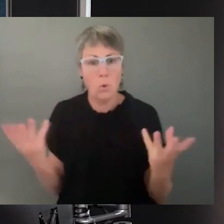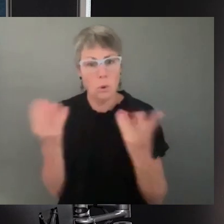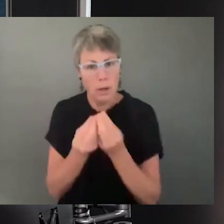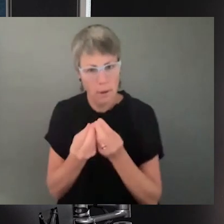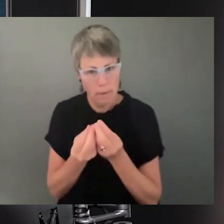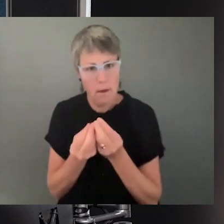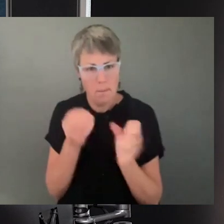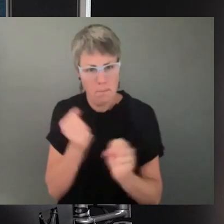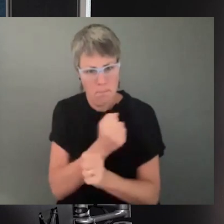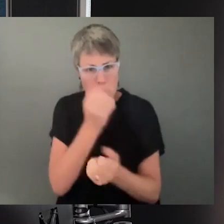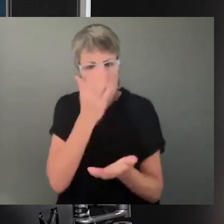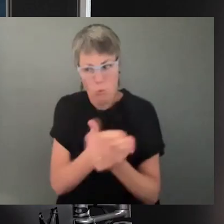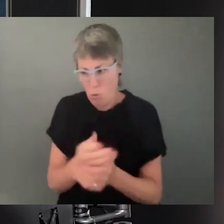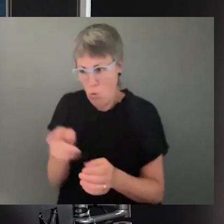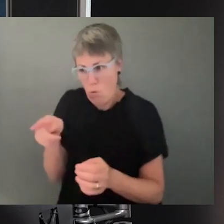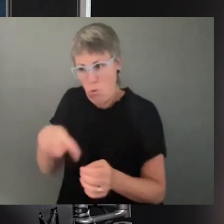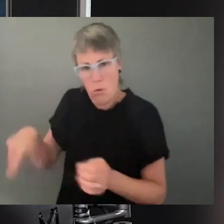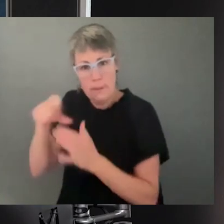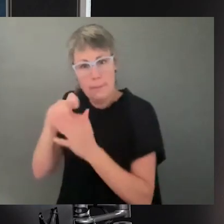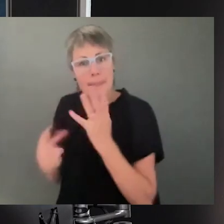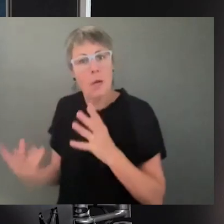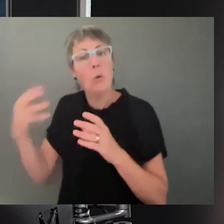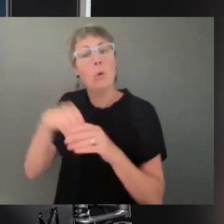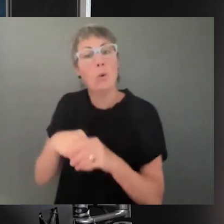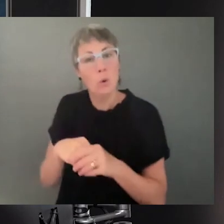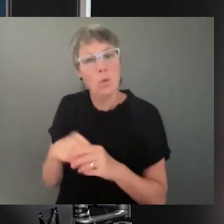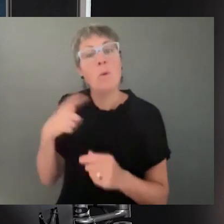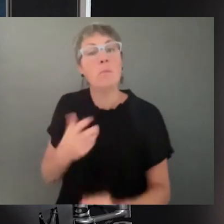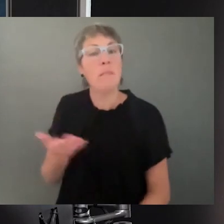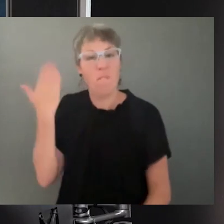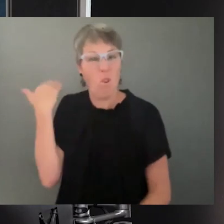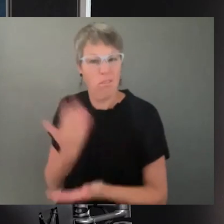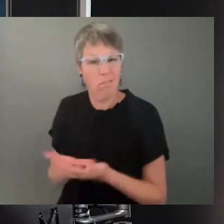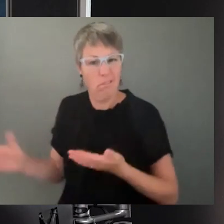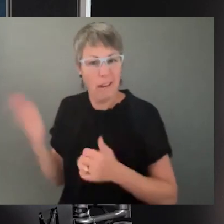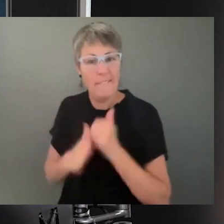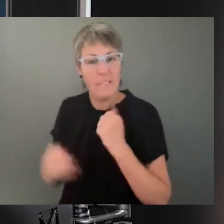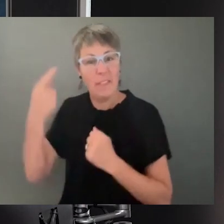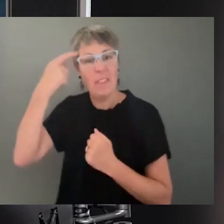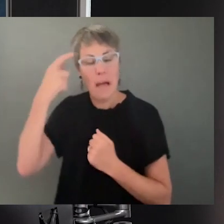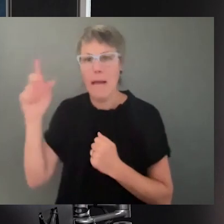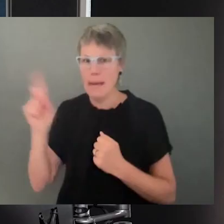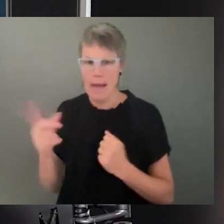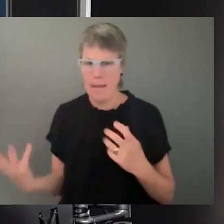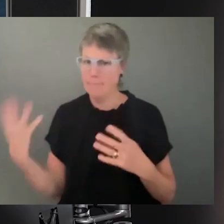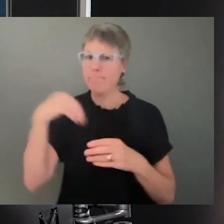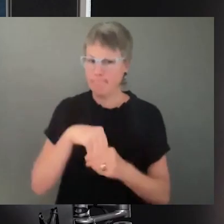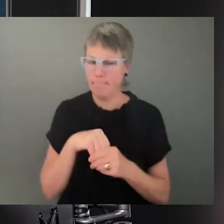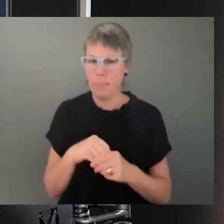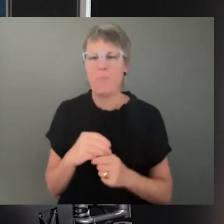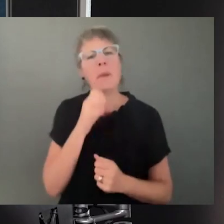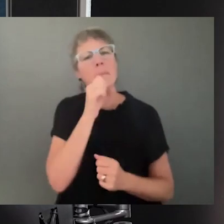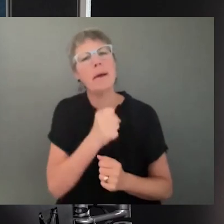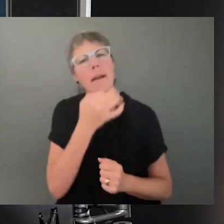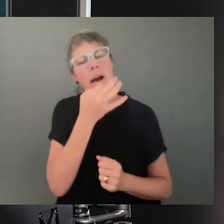and emergency personnel, all working together to right that past exclusion of people with disability